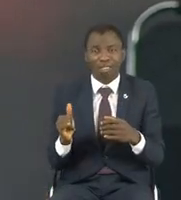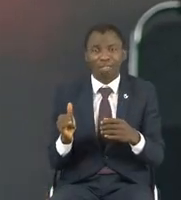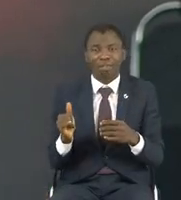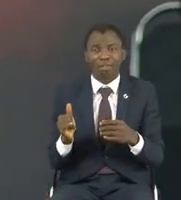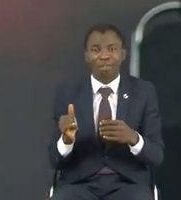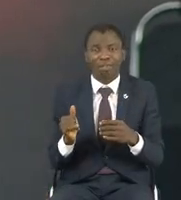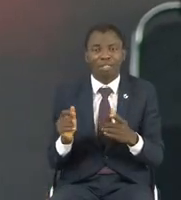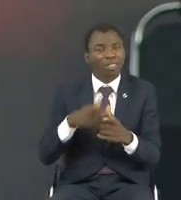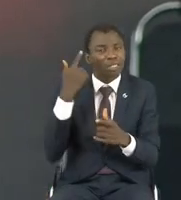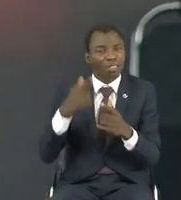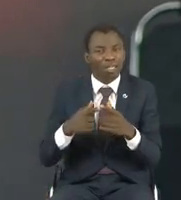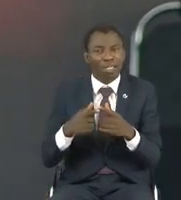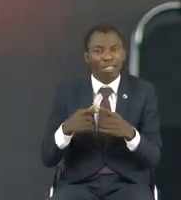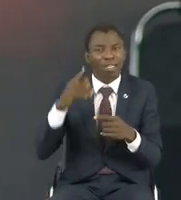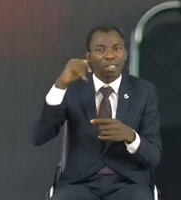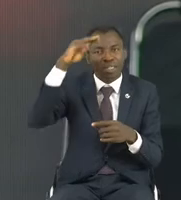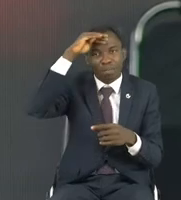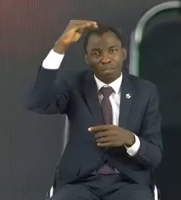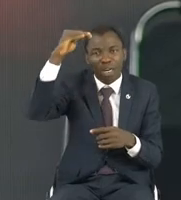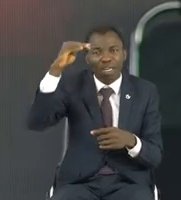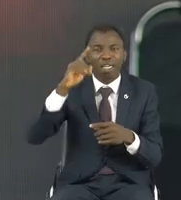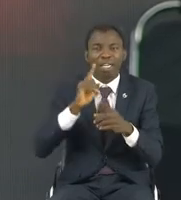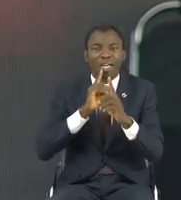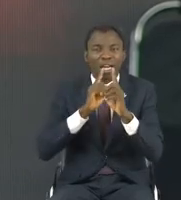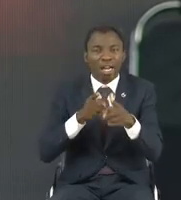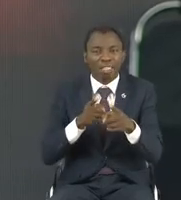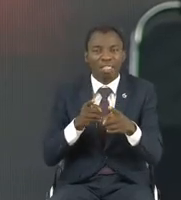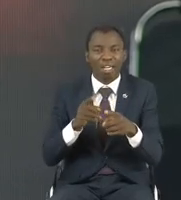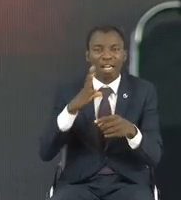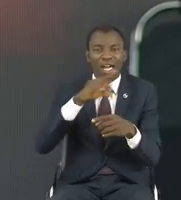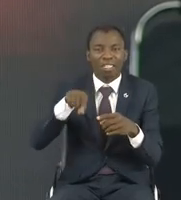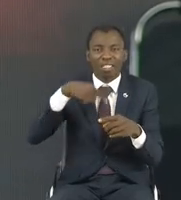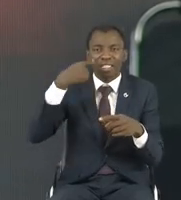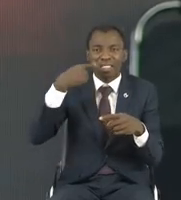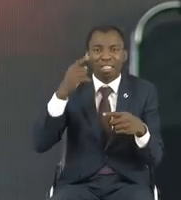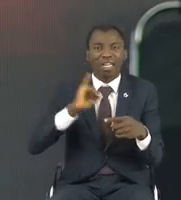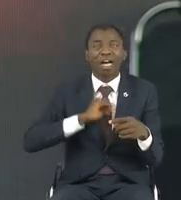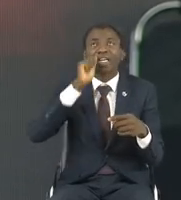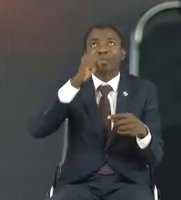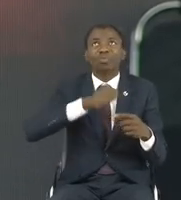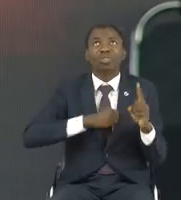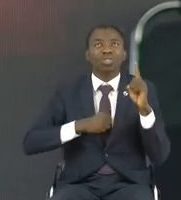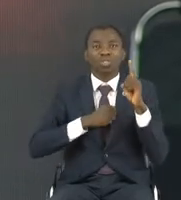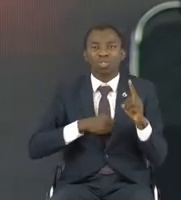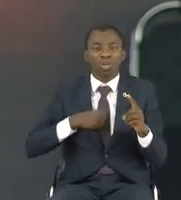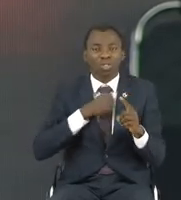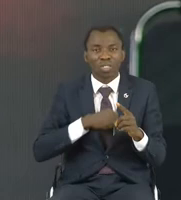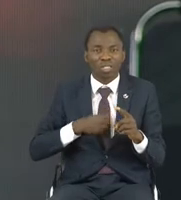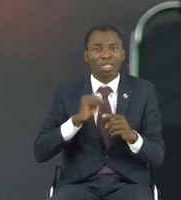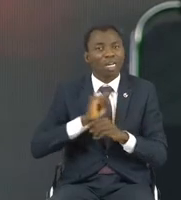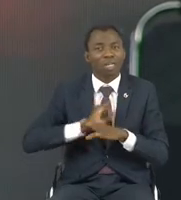And the man answered and said, I'm sorry, I couldn't tell you